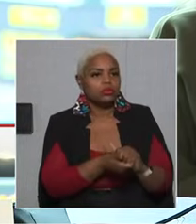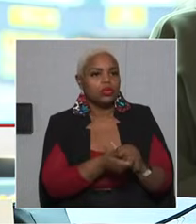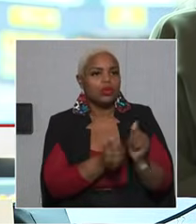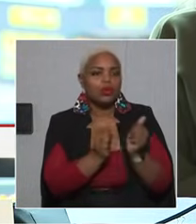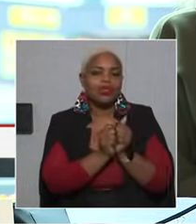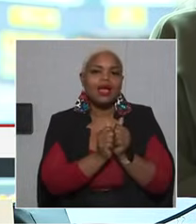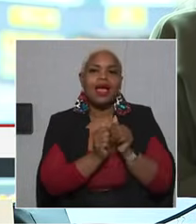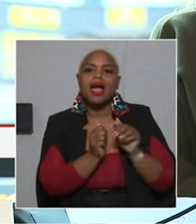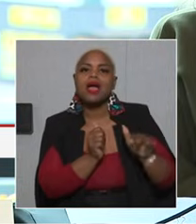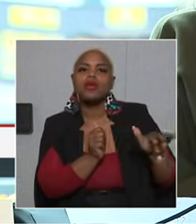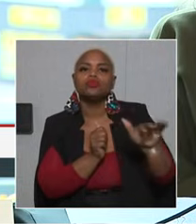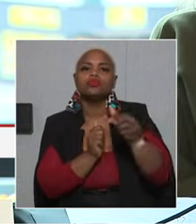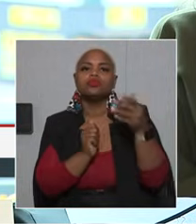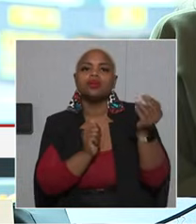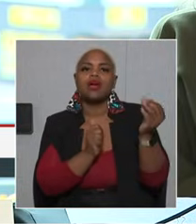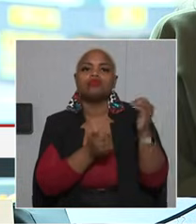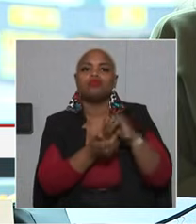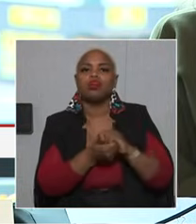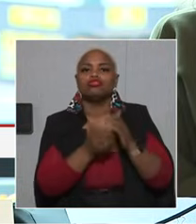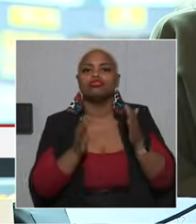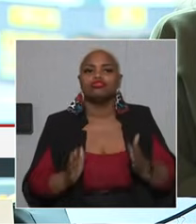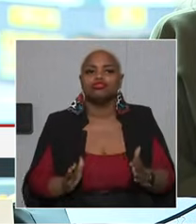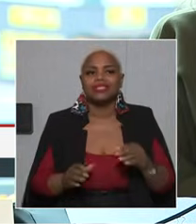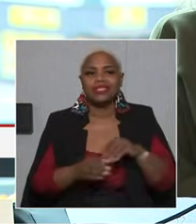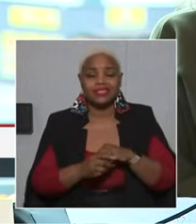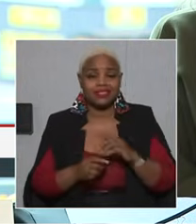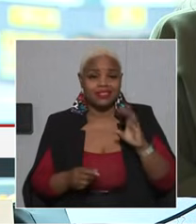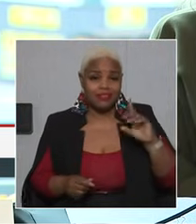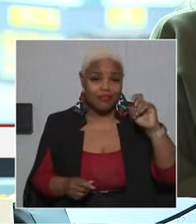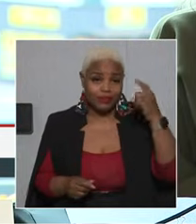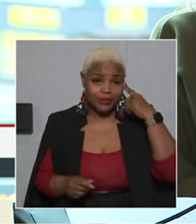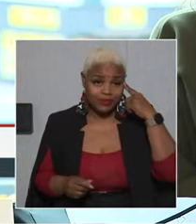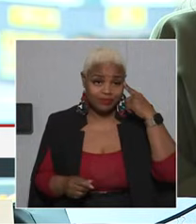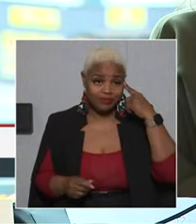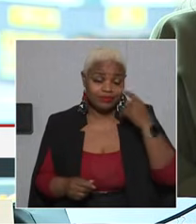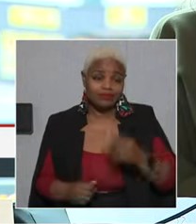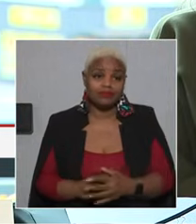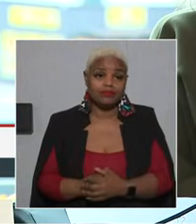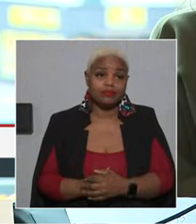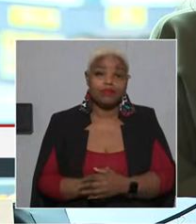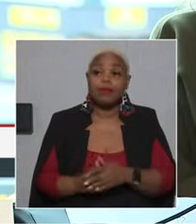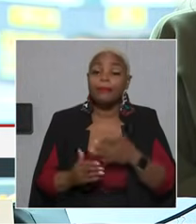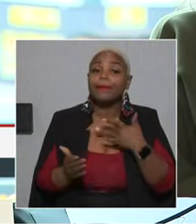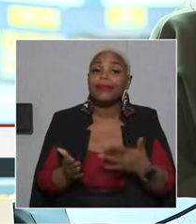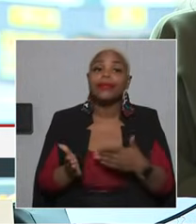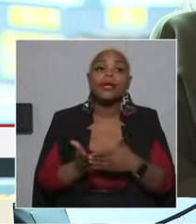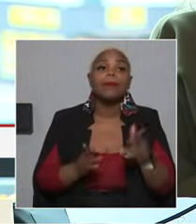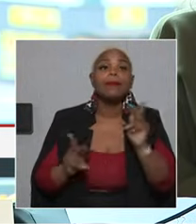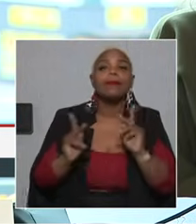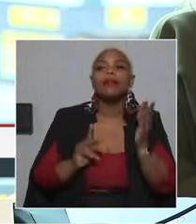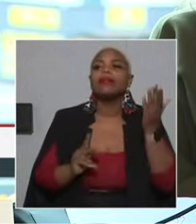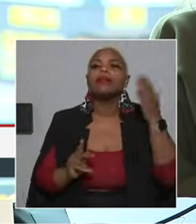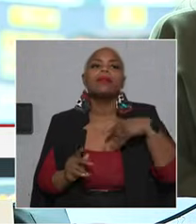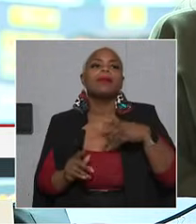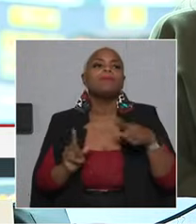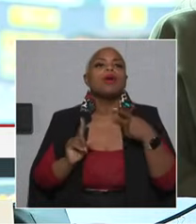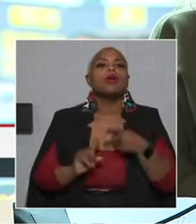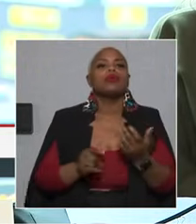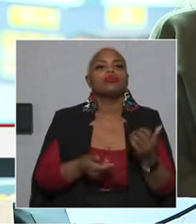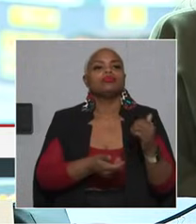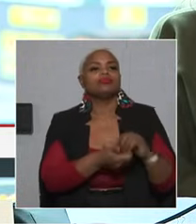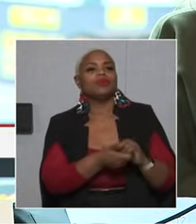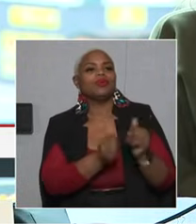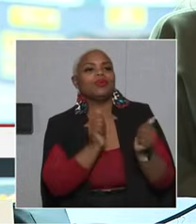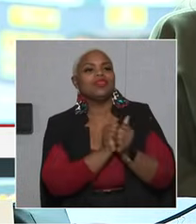government, I think has been instrumental, and I think we overlook that the relationship that we built specifically with our